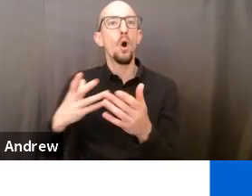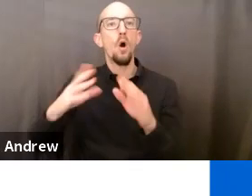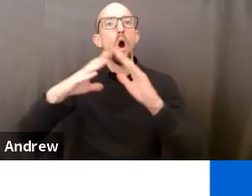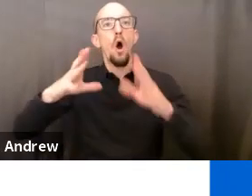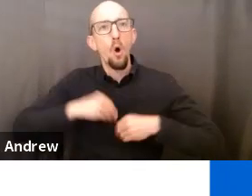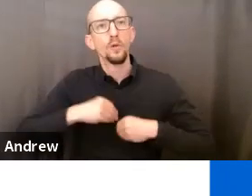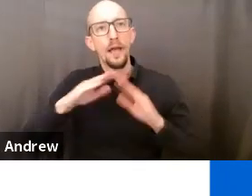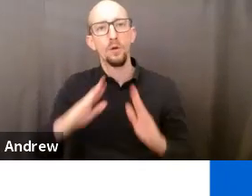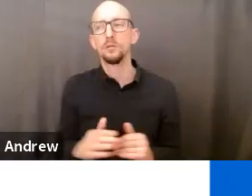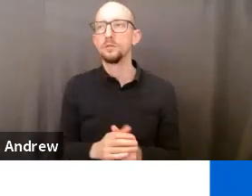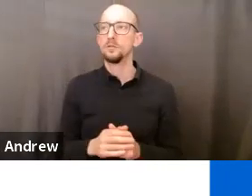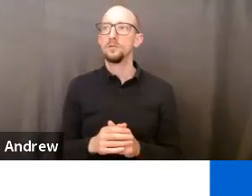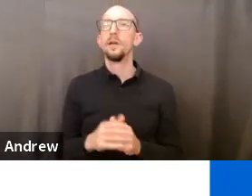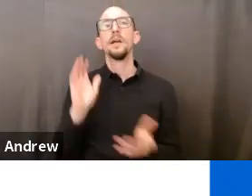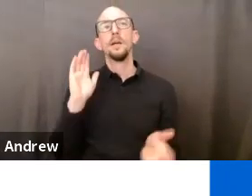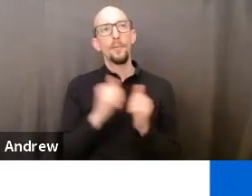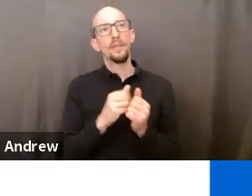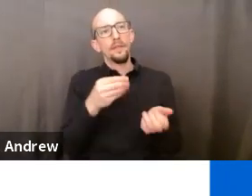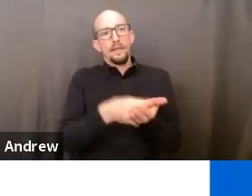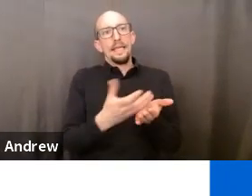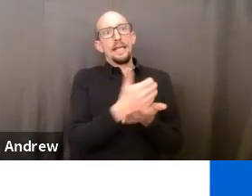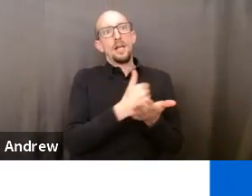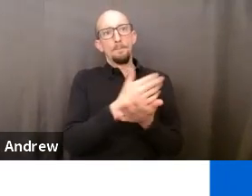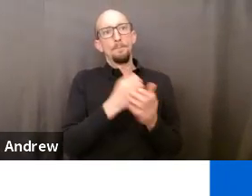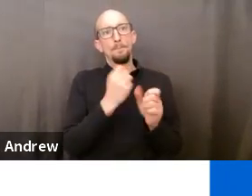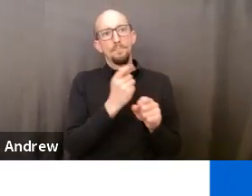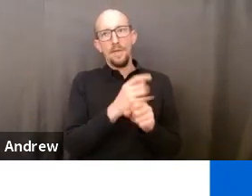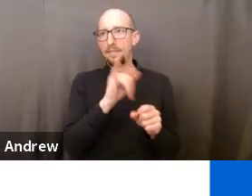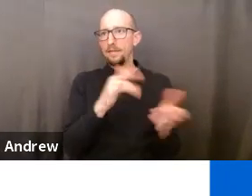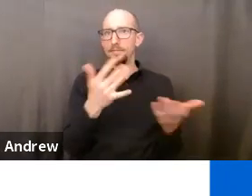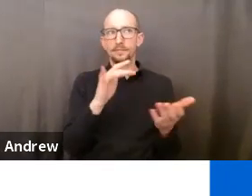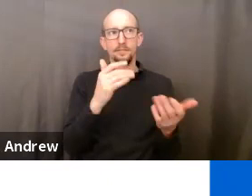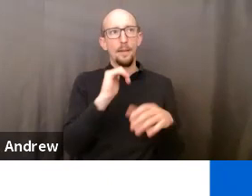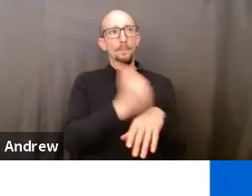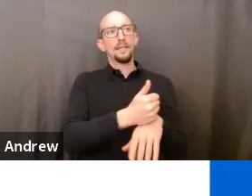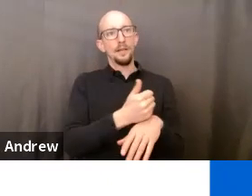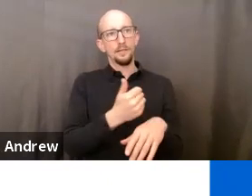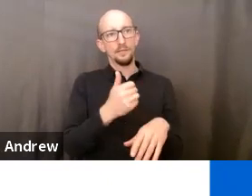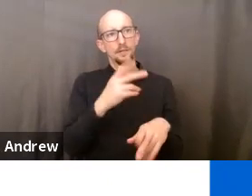is a salary based